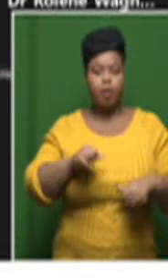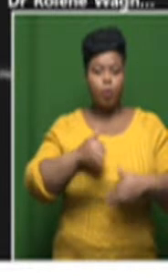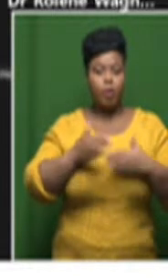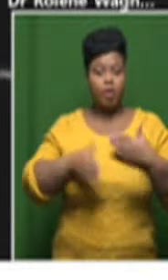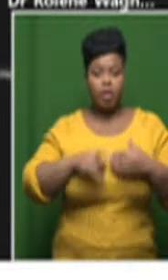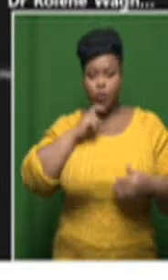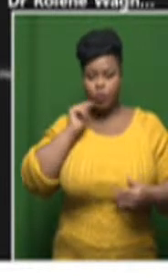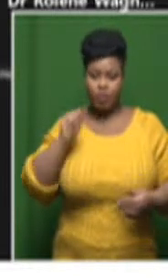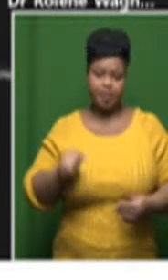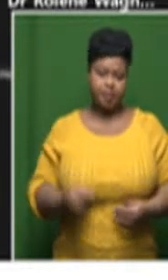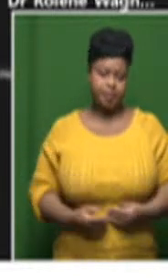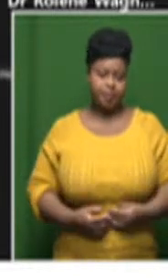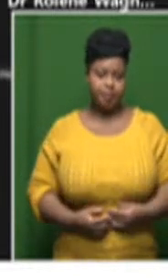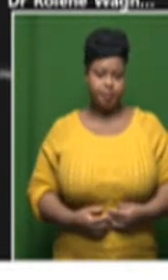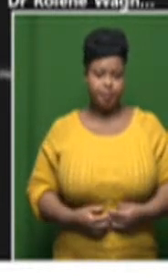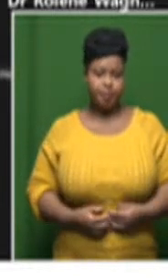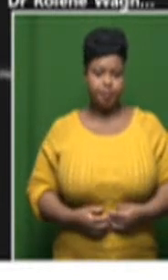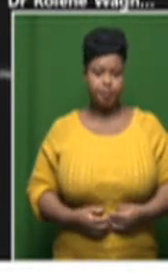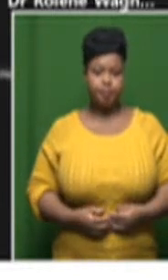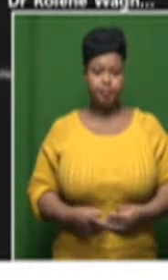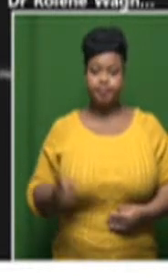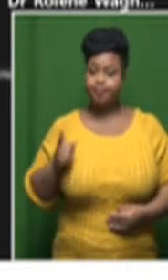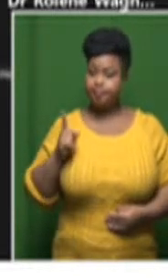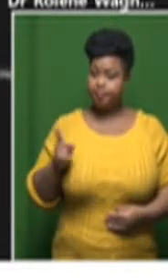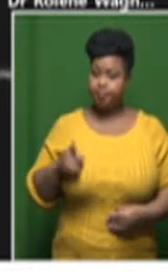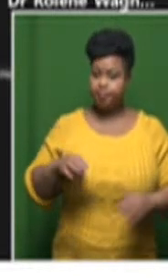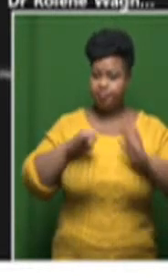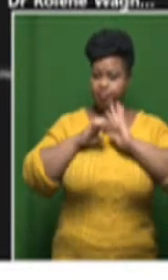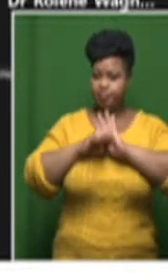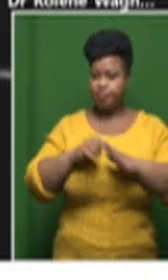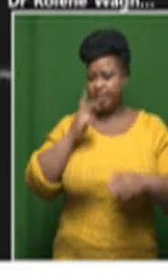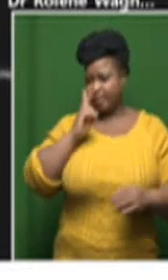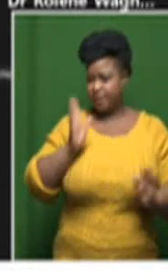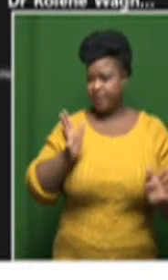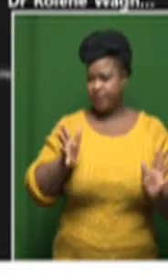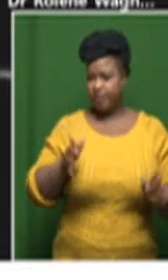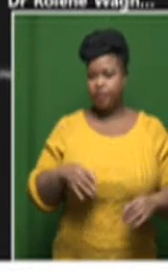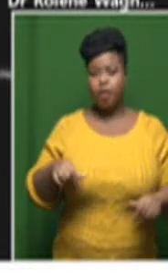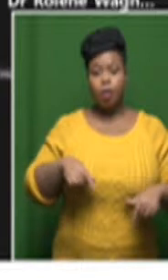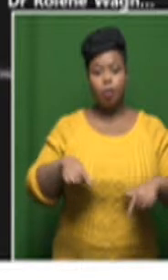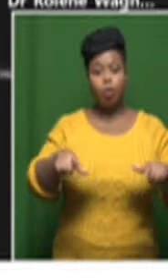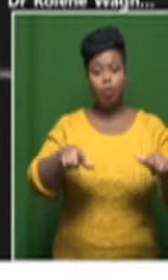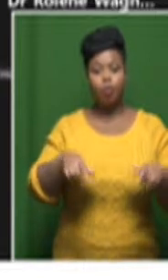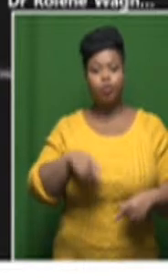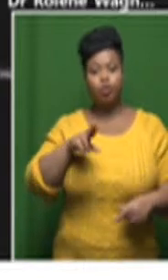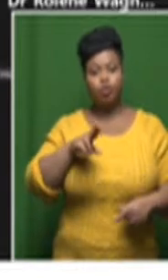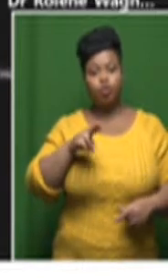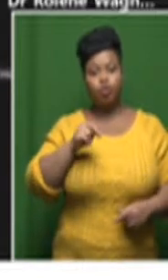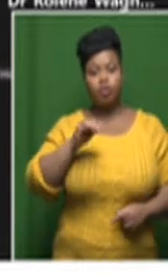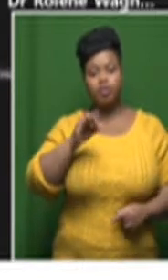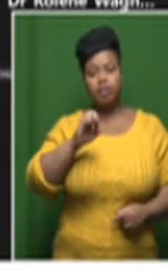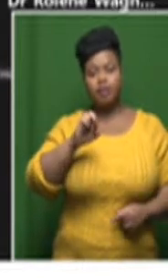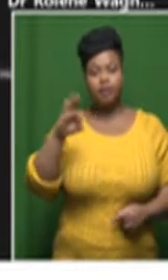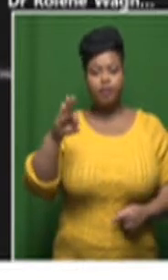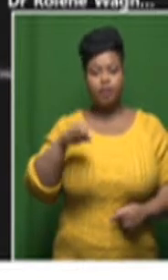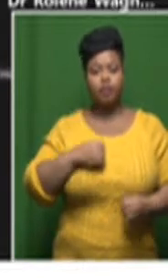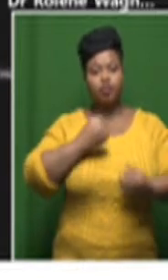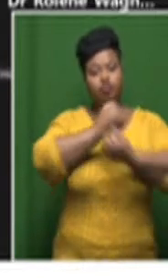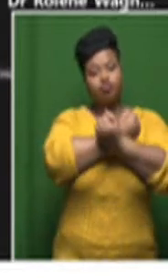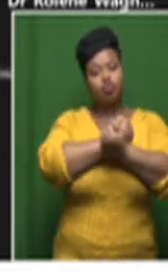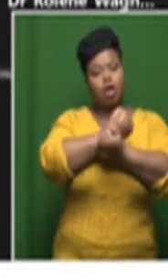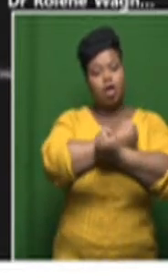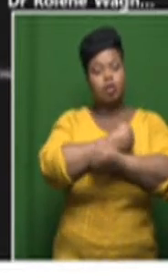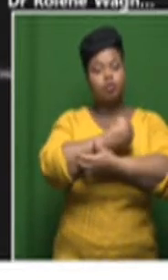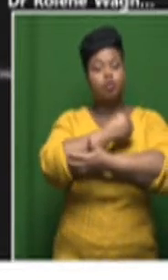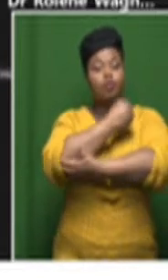weekends. This is just one of the examples. I think you may have seen this in Limpopo, where the UNICEF truck goes to